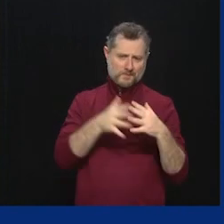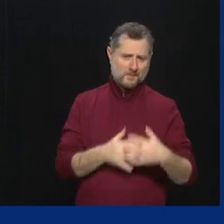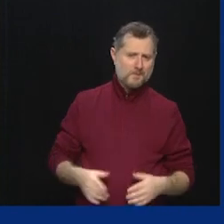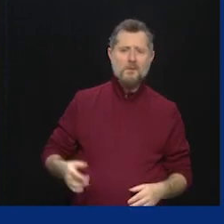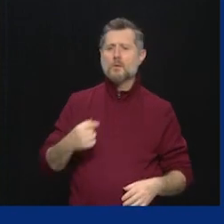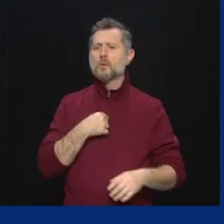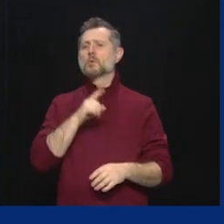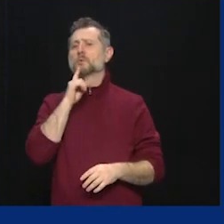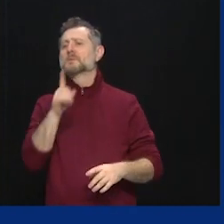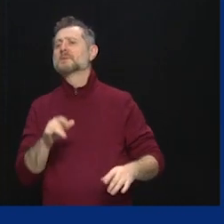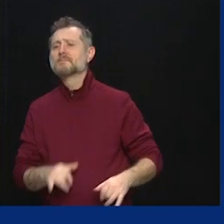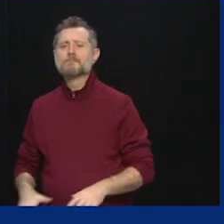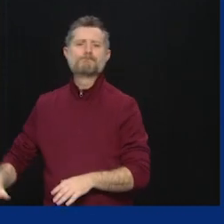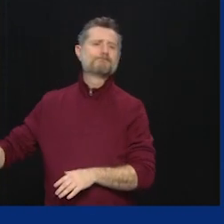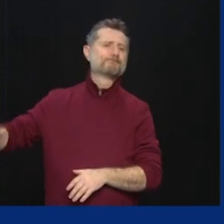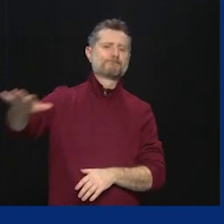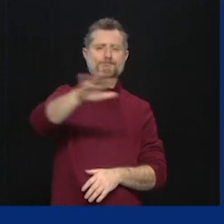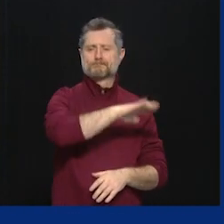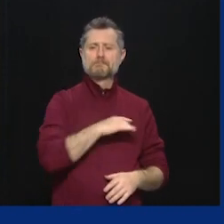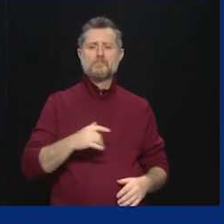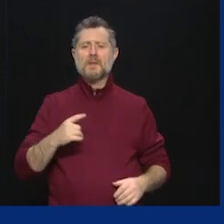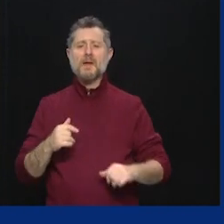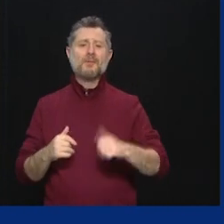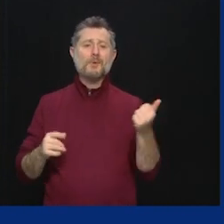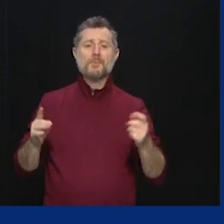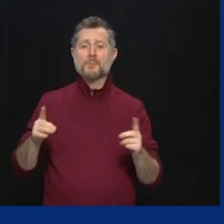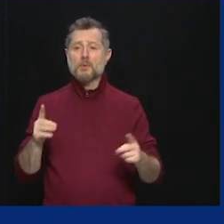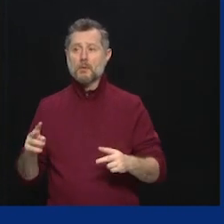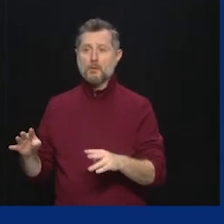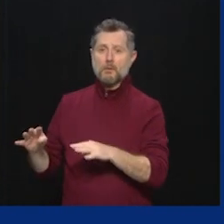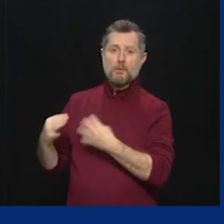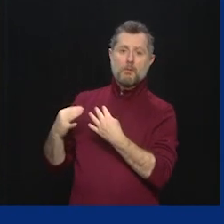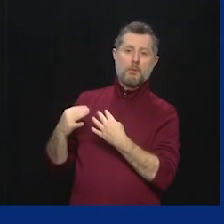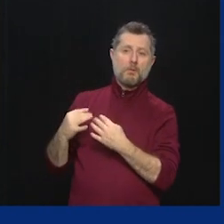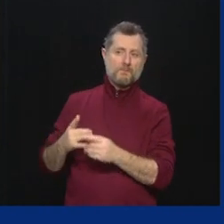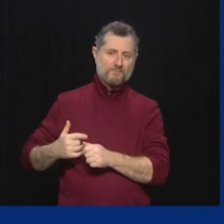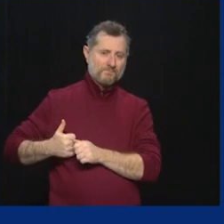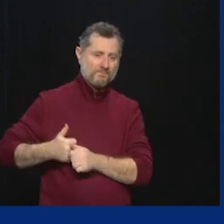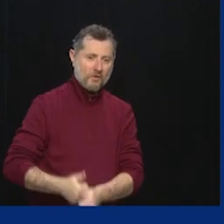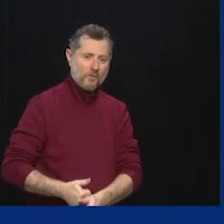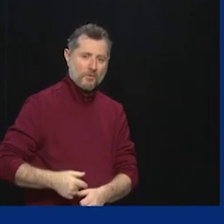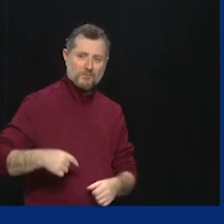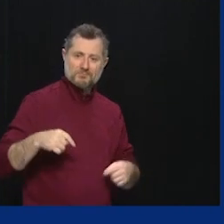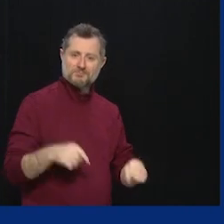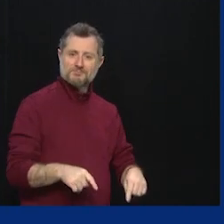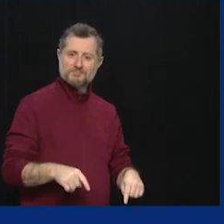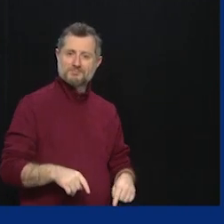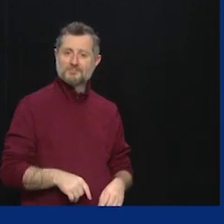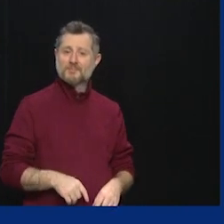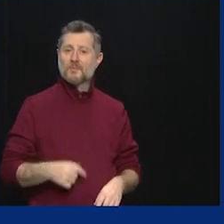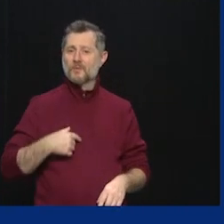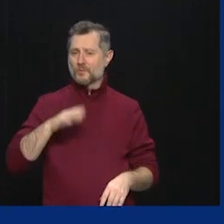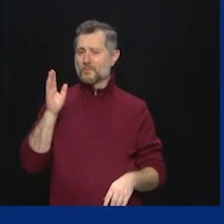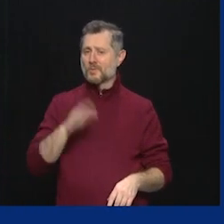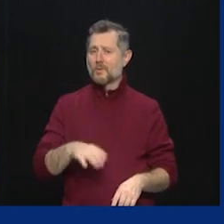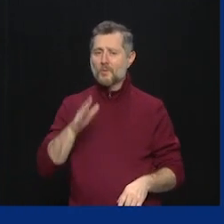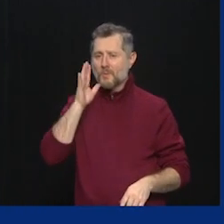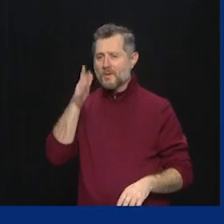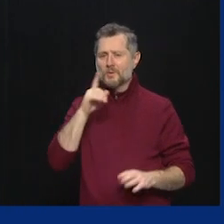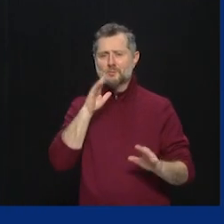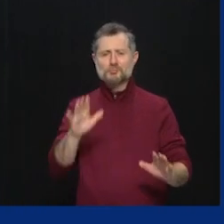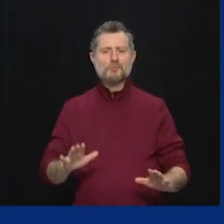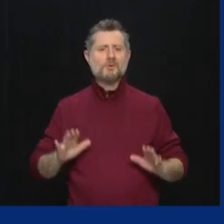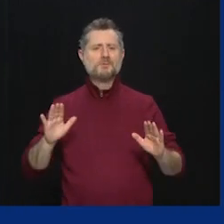others will follow. And we know we're going to hear great music, great entertainment, but also